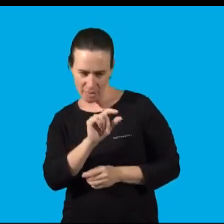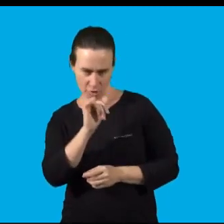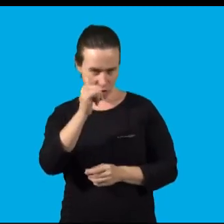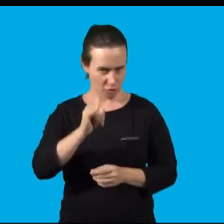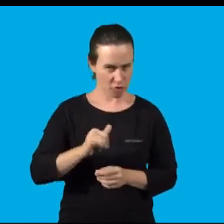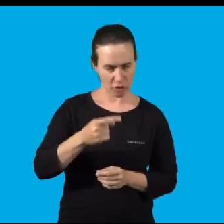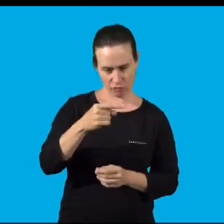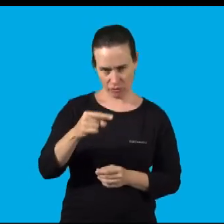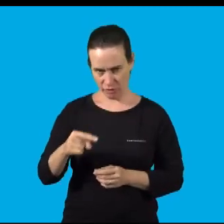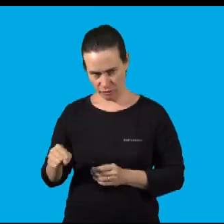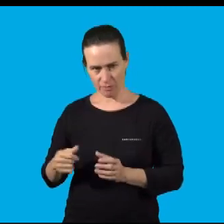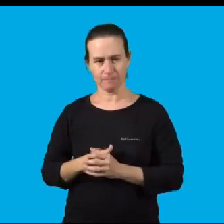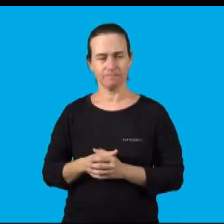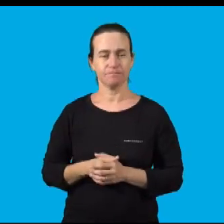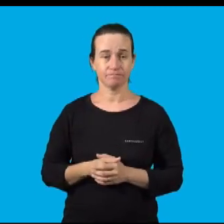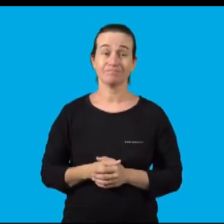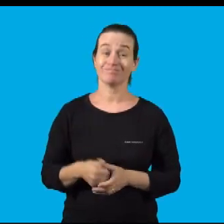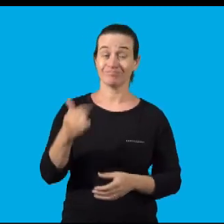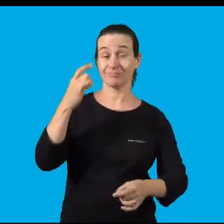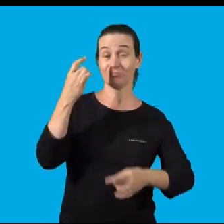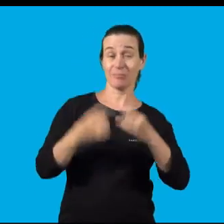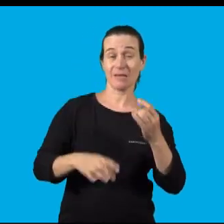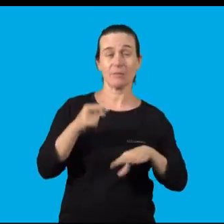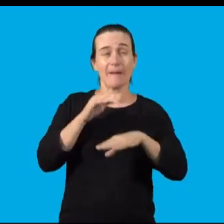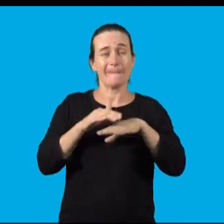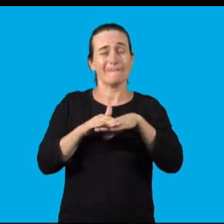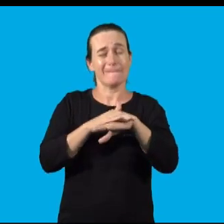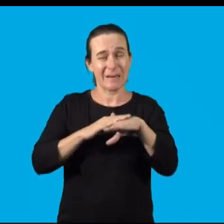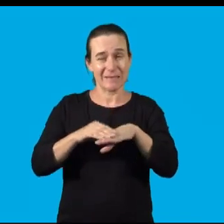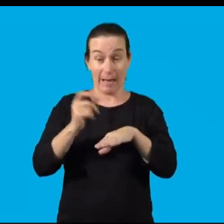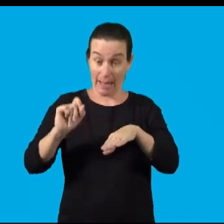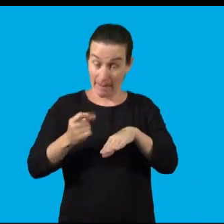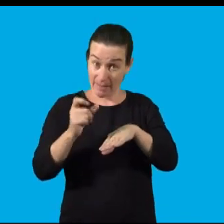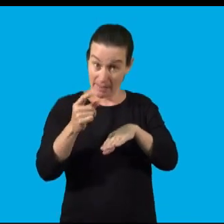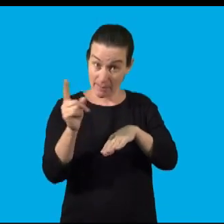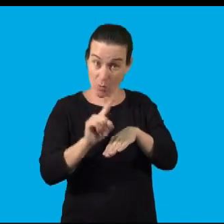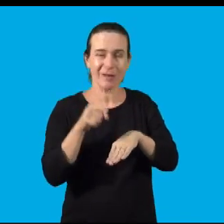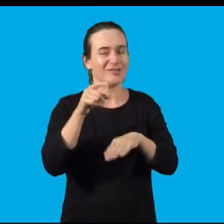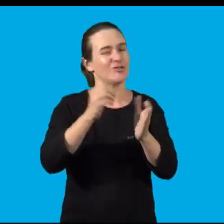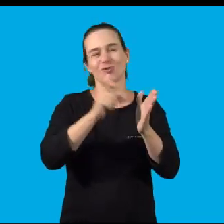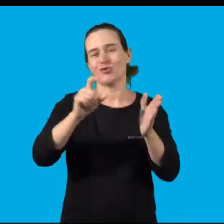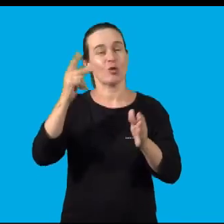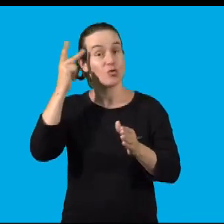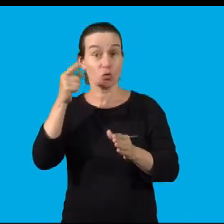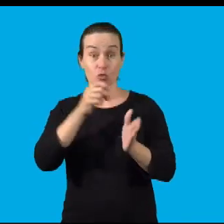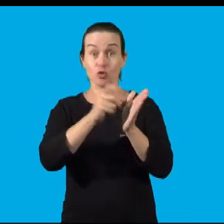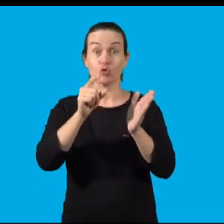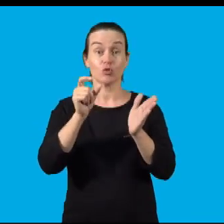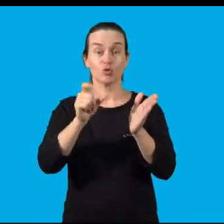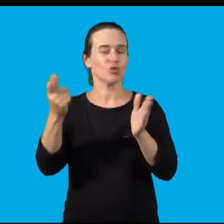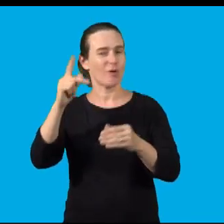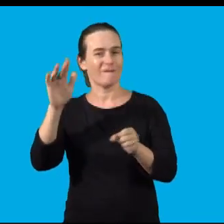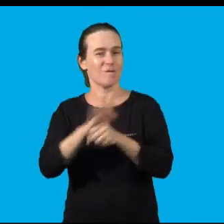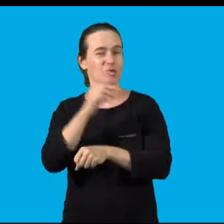used language and grammar. In some cases, basic plot details were not known and characters were incorrectly